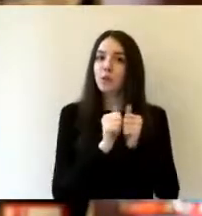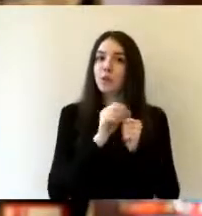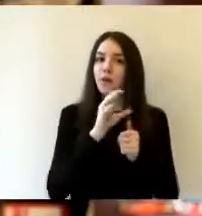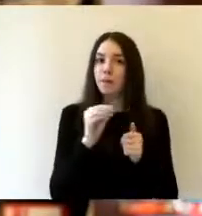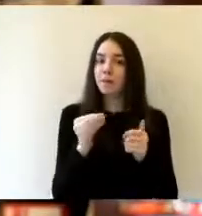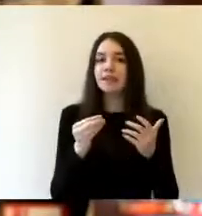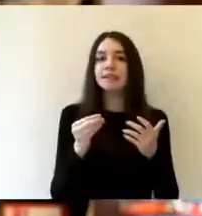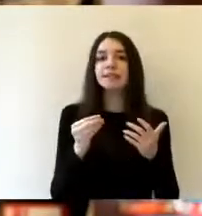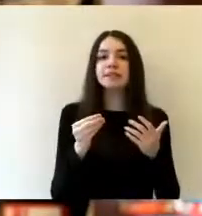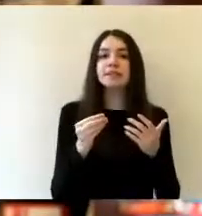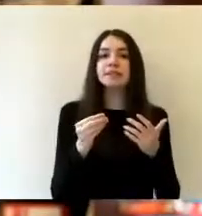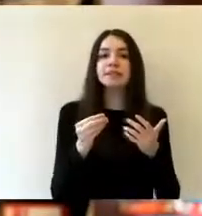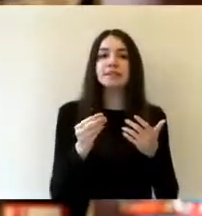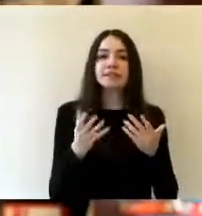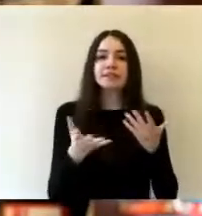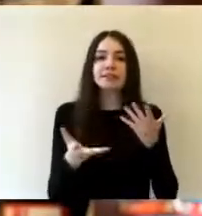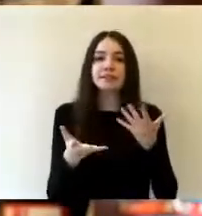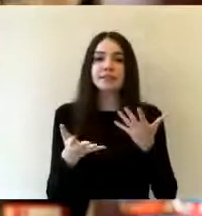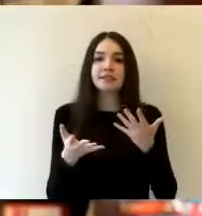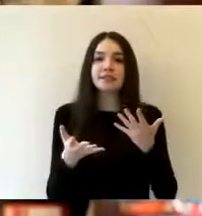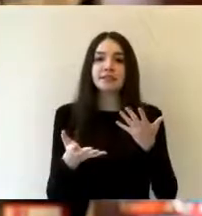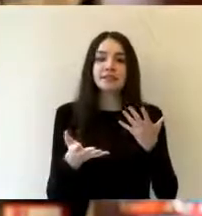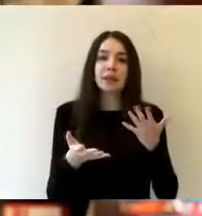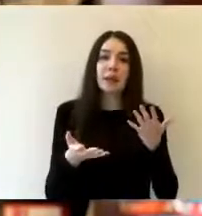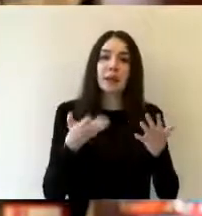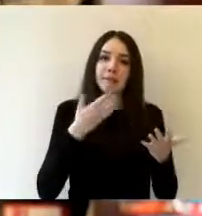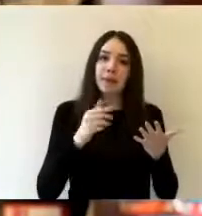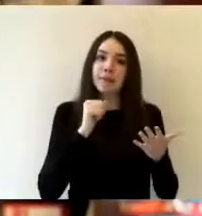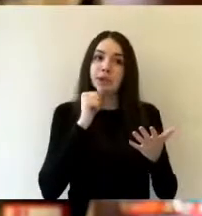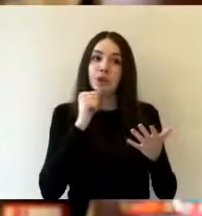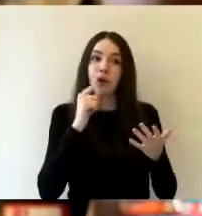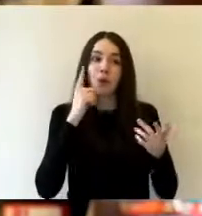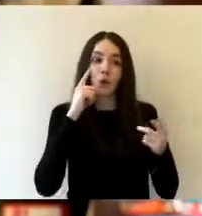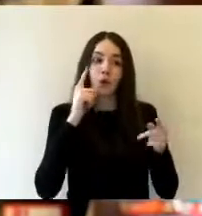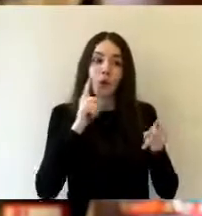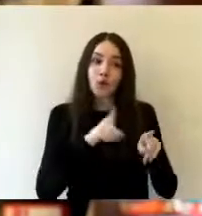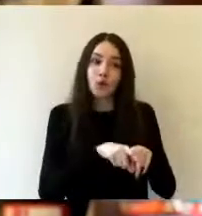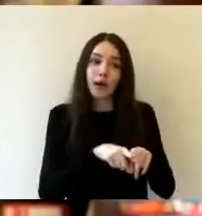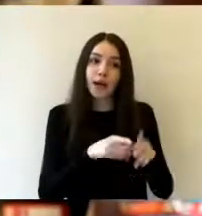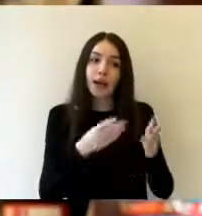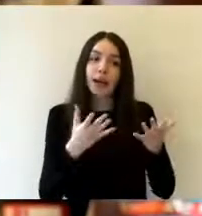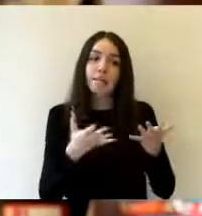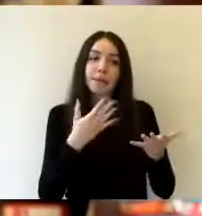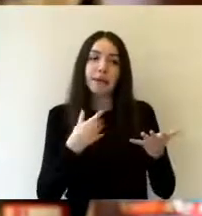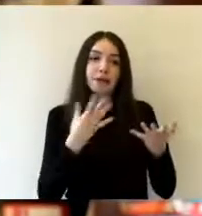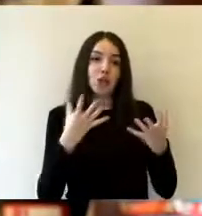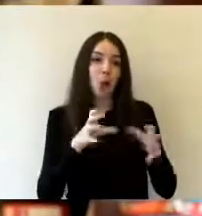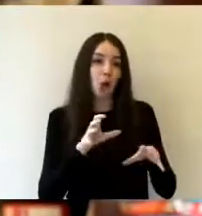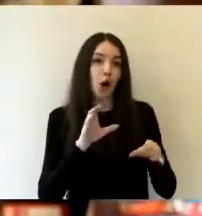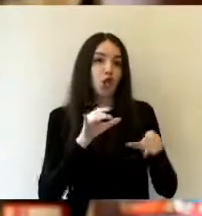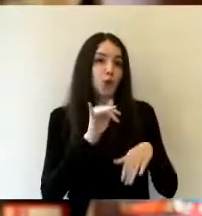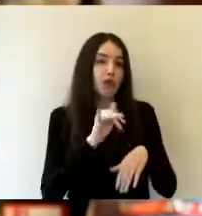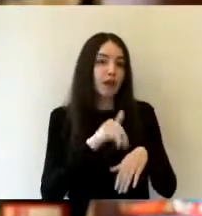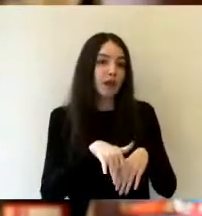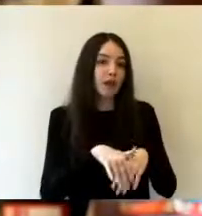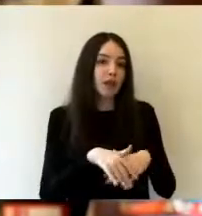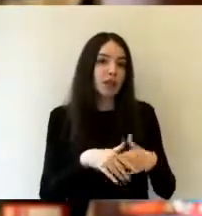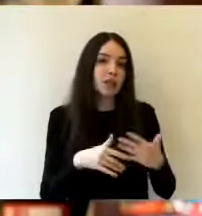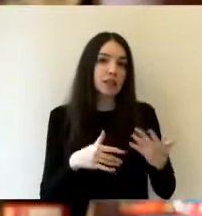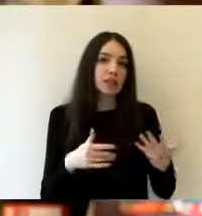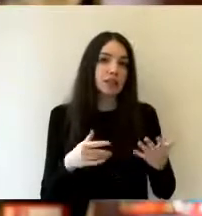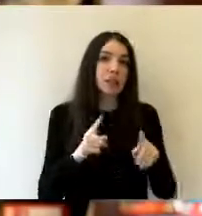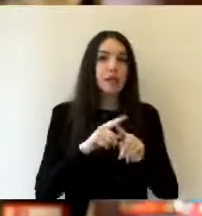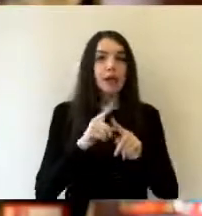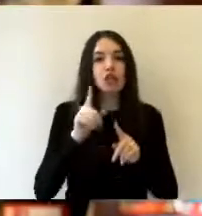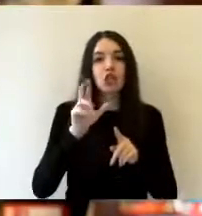I might find myself with a lot more spare time on my hands. But, I mean, that said, it's true that my work is pretty interesting. It's pretty rare